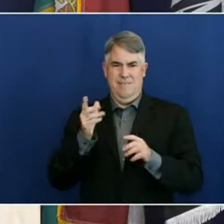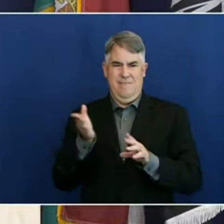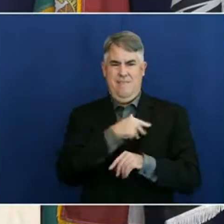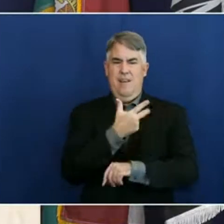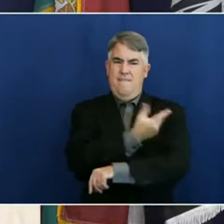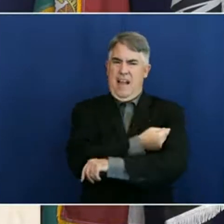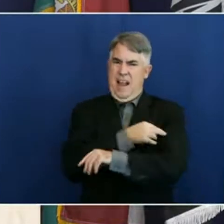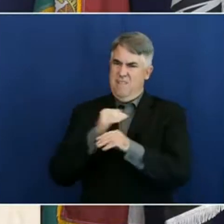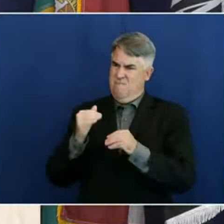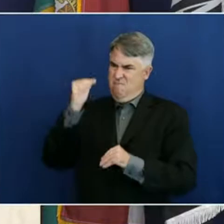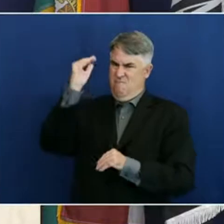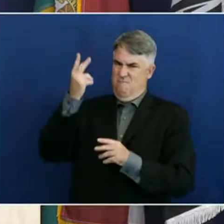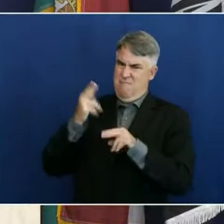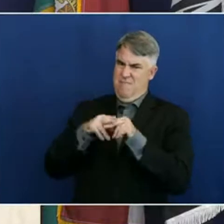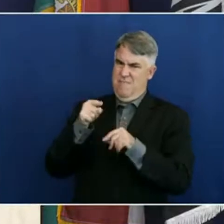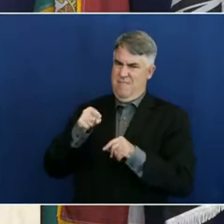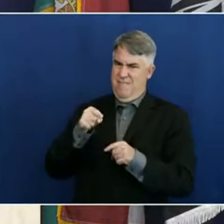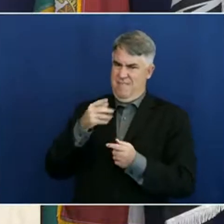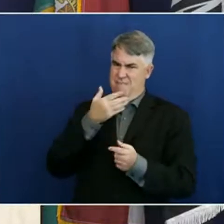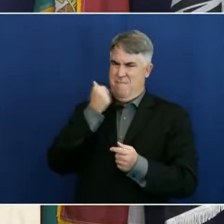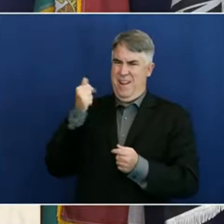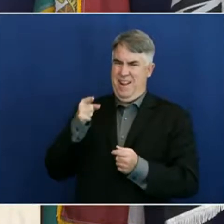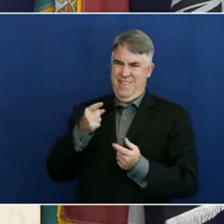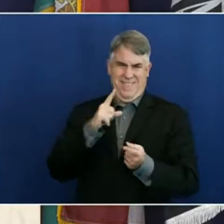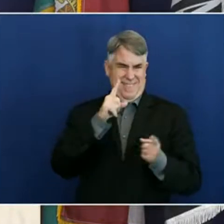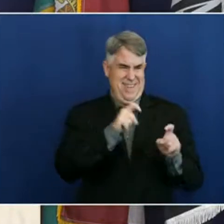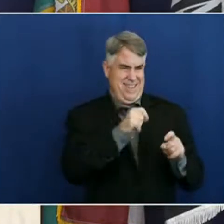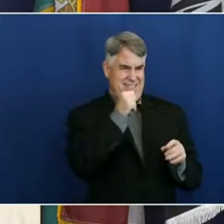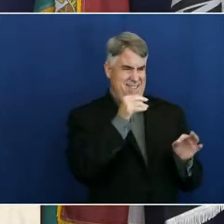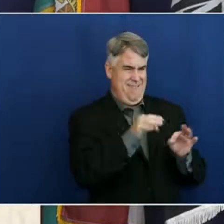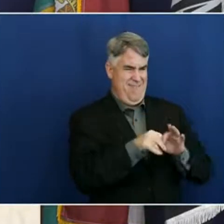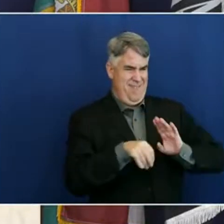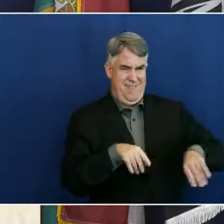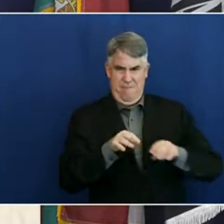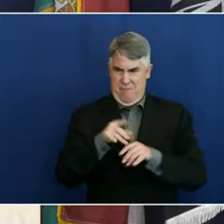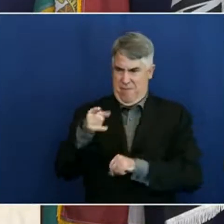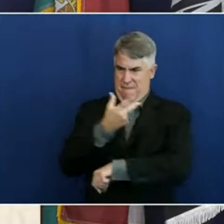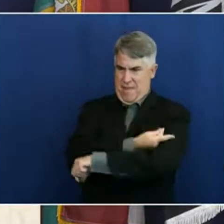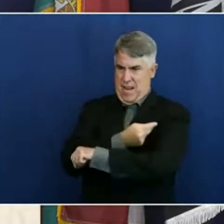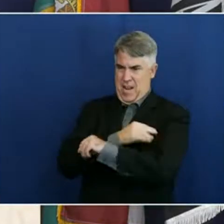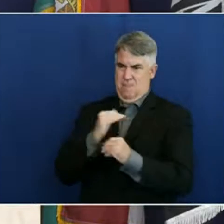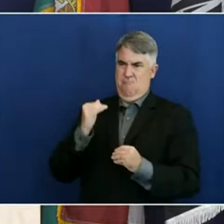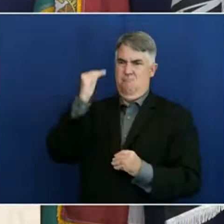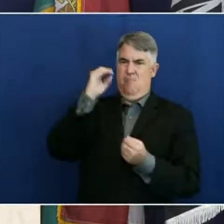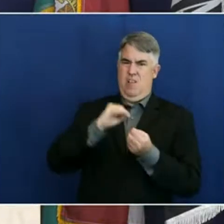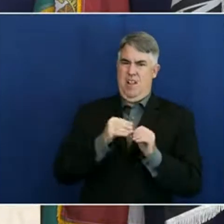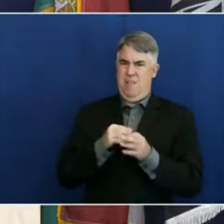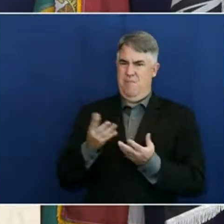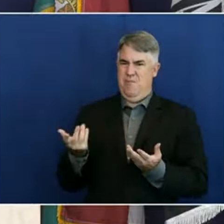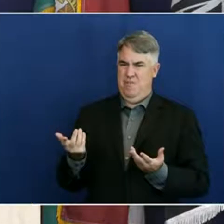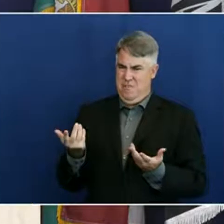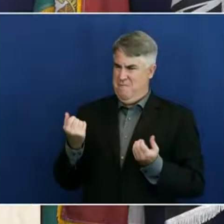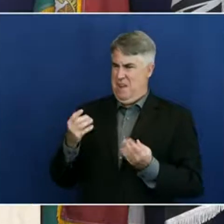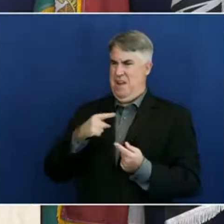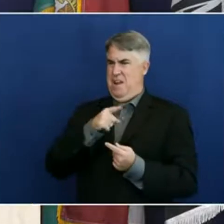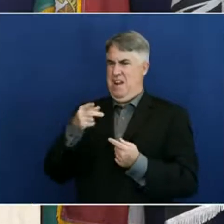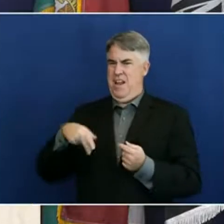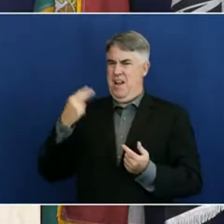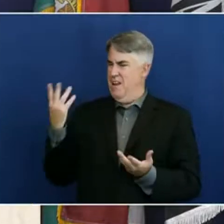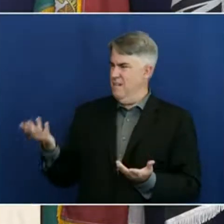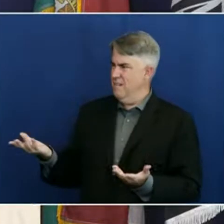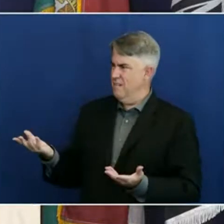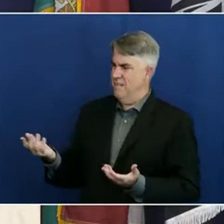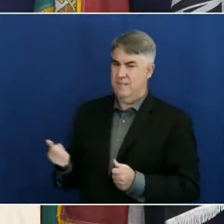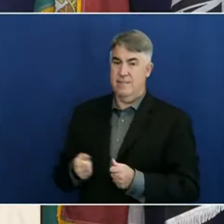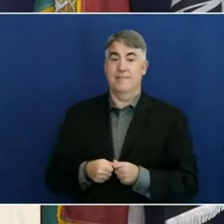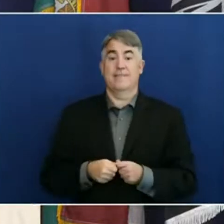tested, or that people just don't find it as necessary anymore, given that some experts are predicting the state will reach herd immunity next month? Well,